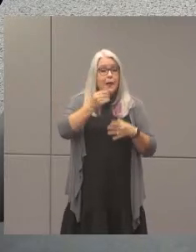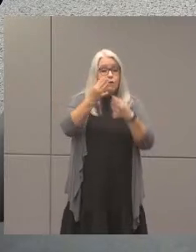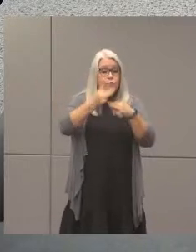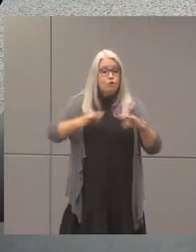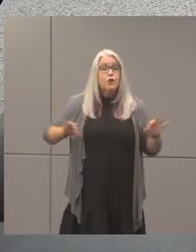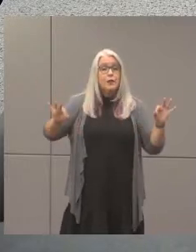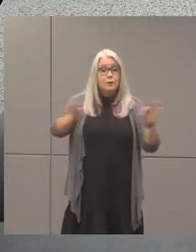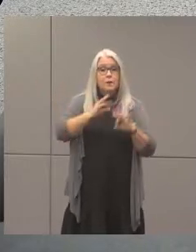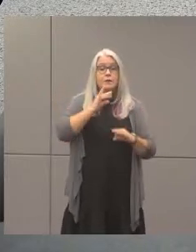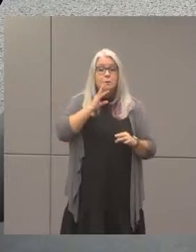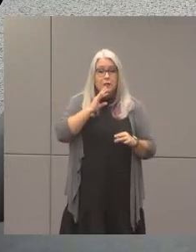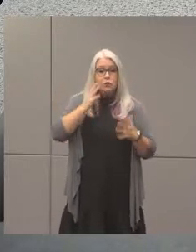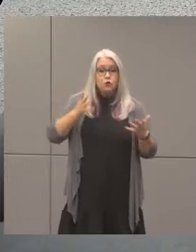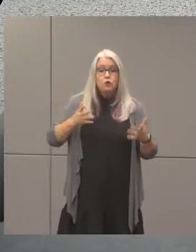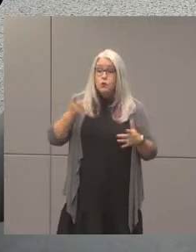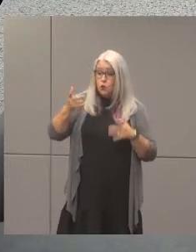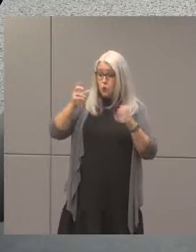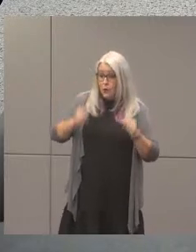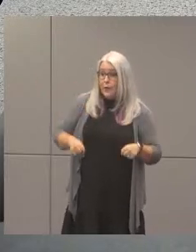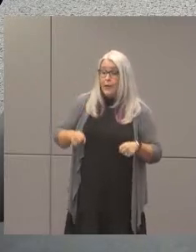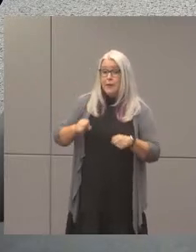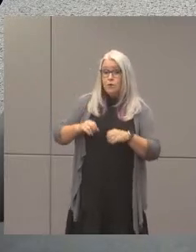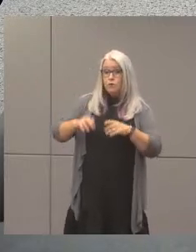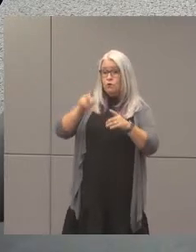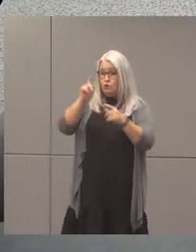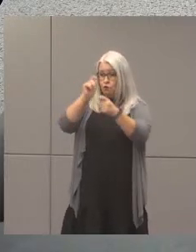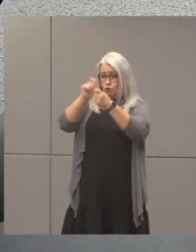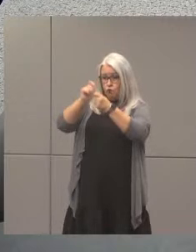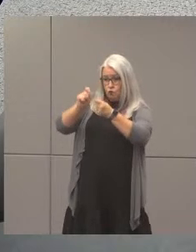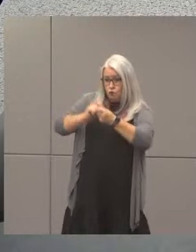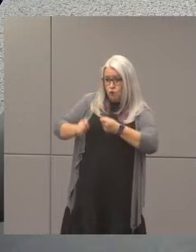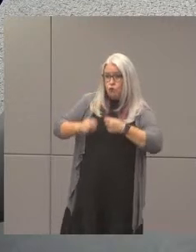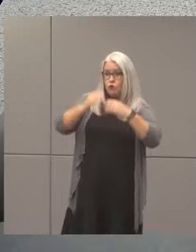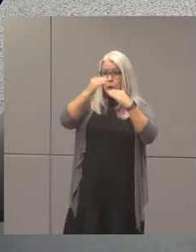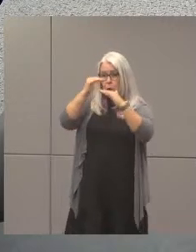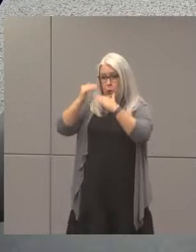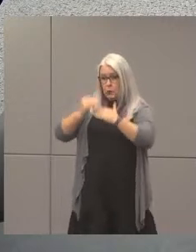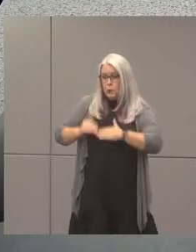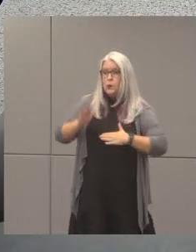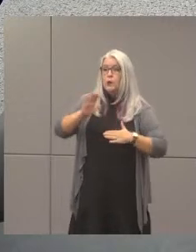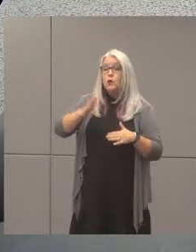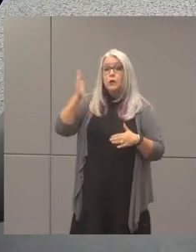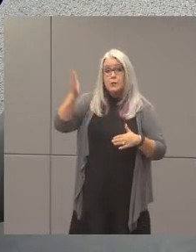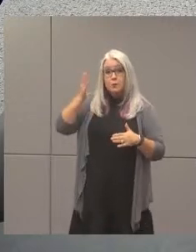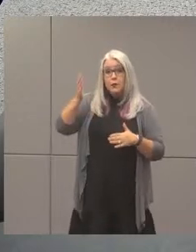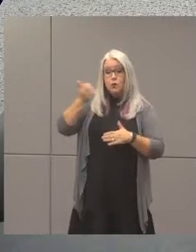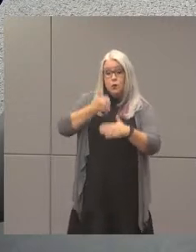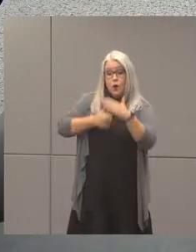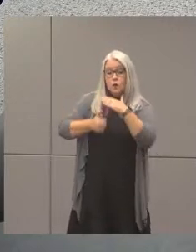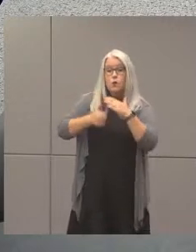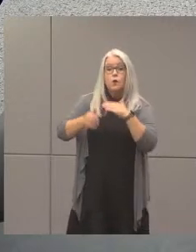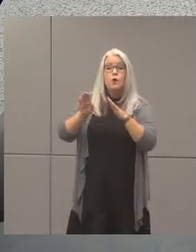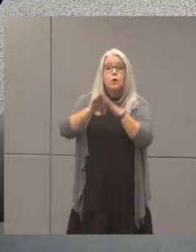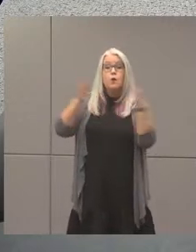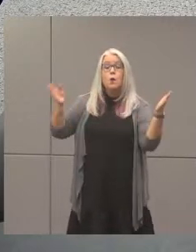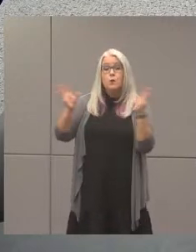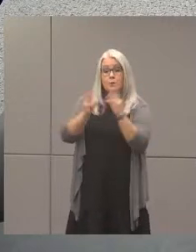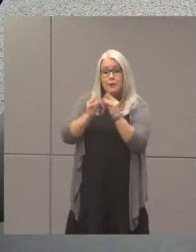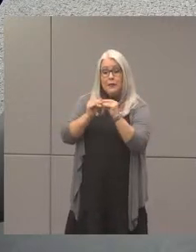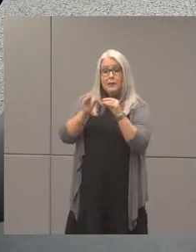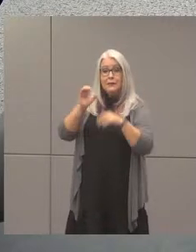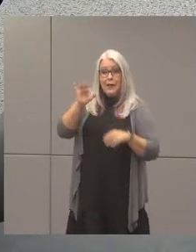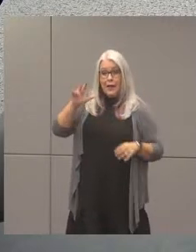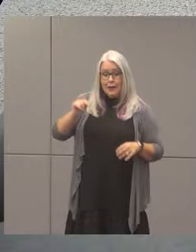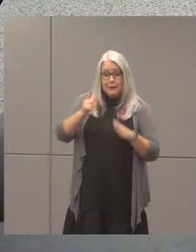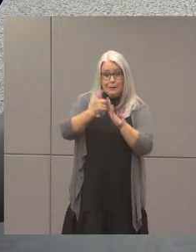government may regulate your speech as a campaign contribution, and the government may regulate your speech under the Open Meetings Act. The Open